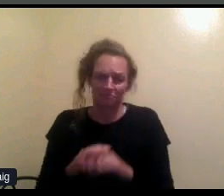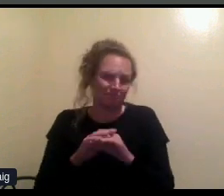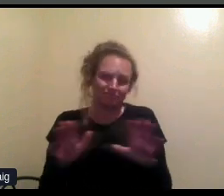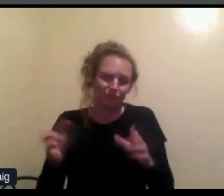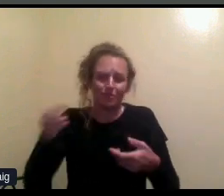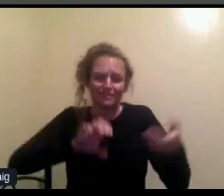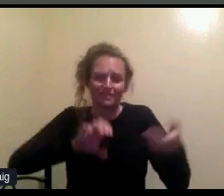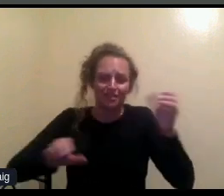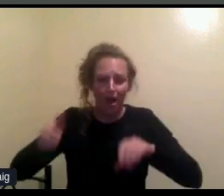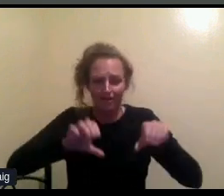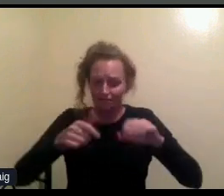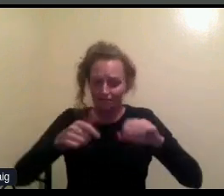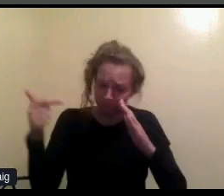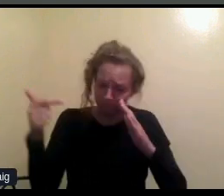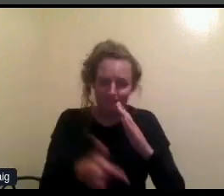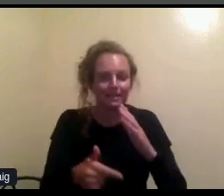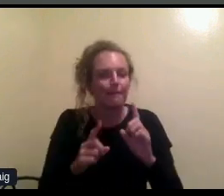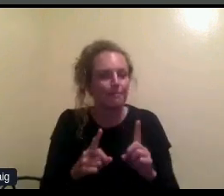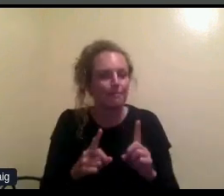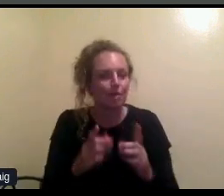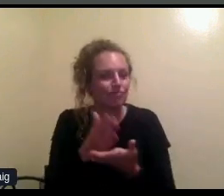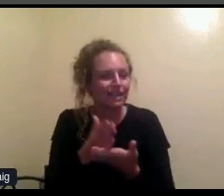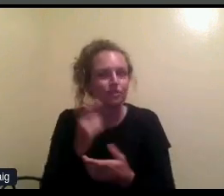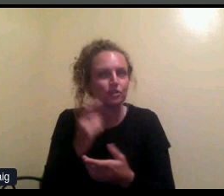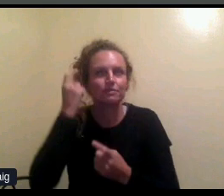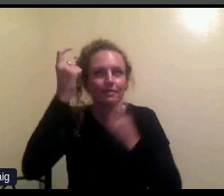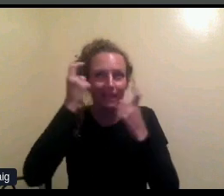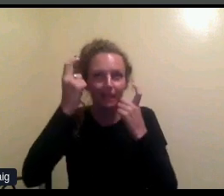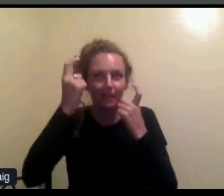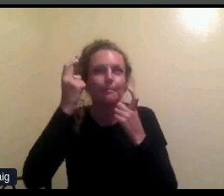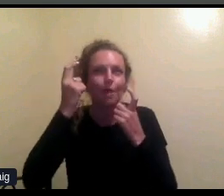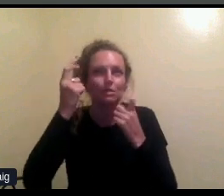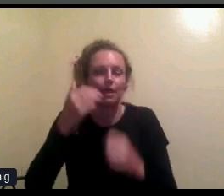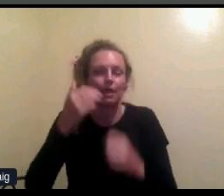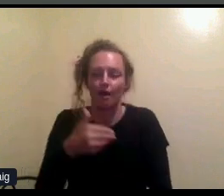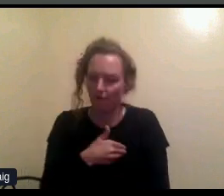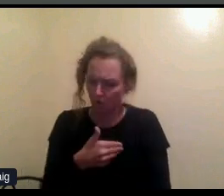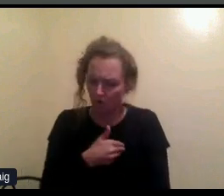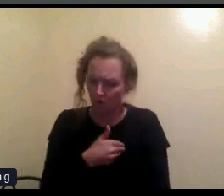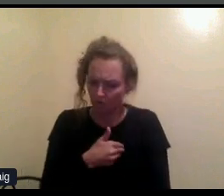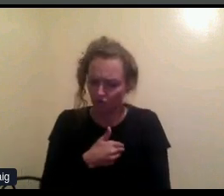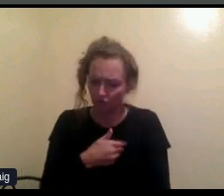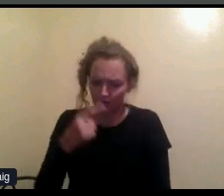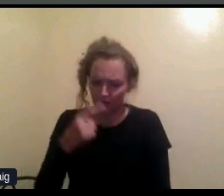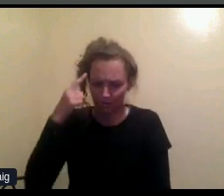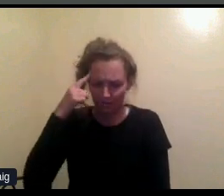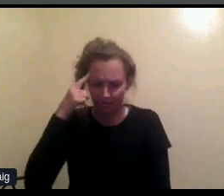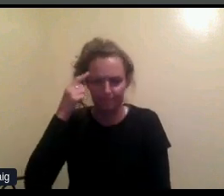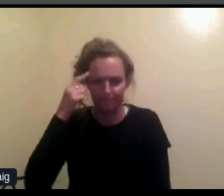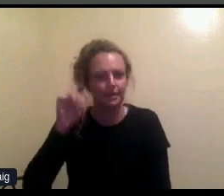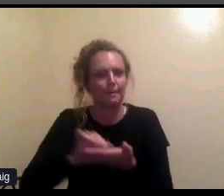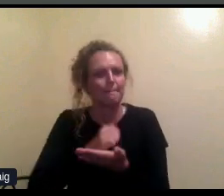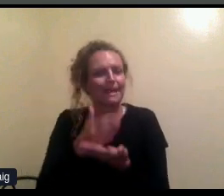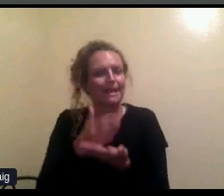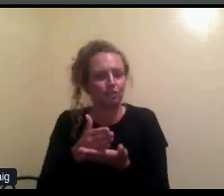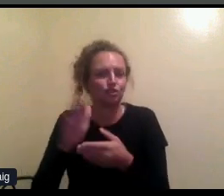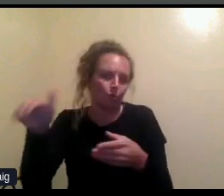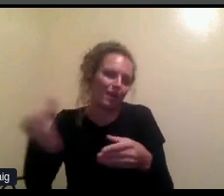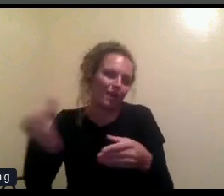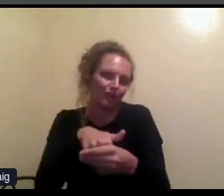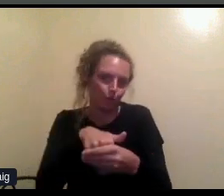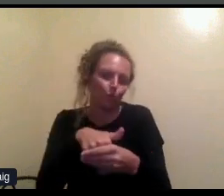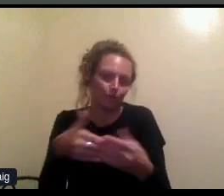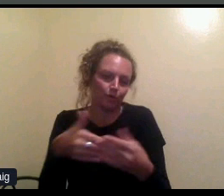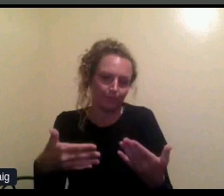it and having it on your consciousness and then making sure you include it, isn't it, Jacob? Absolutely. It's not rocket science at all. But I would also